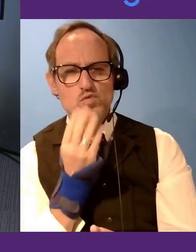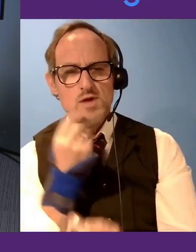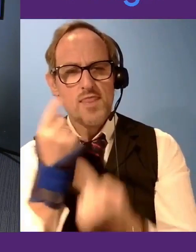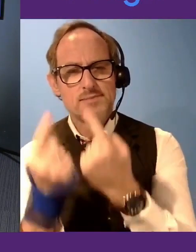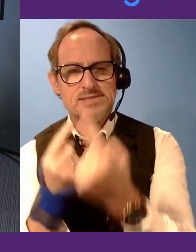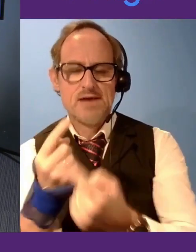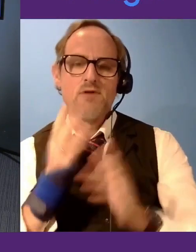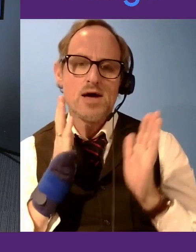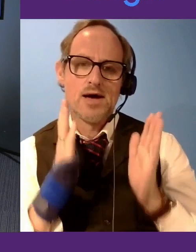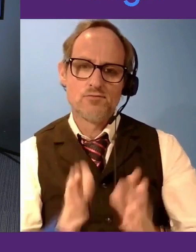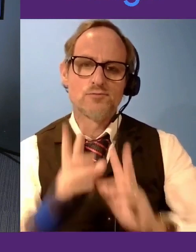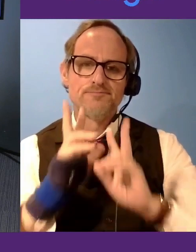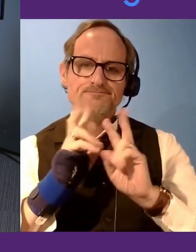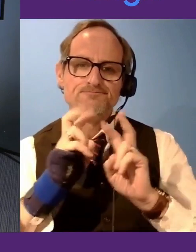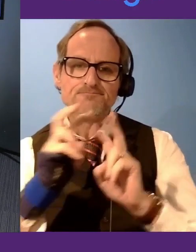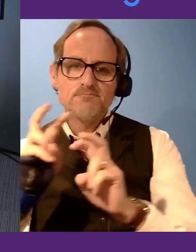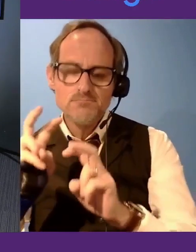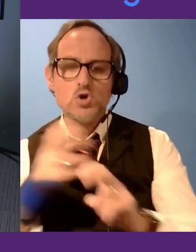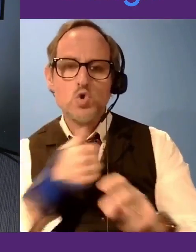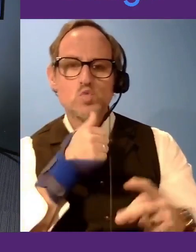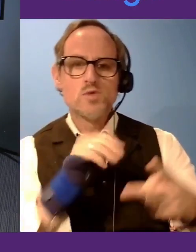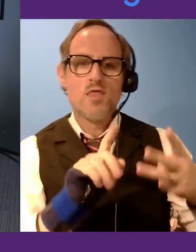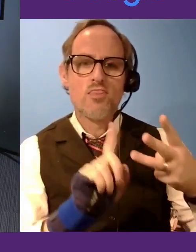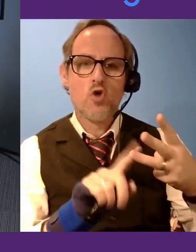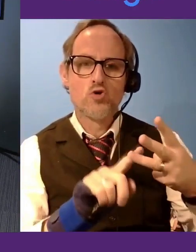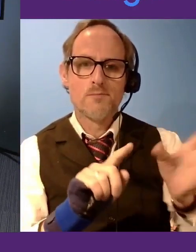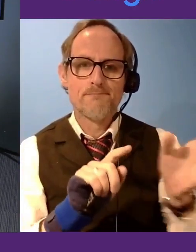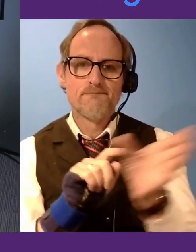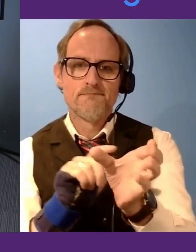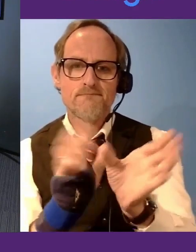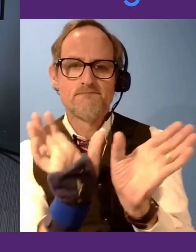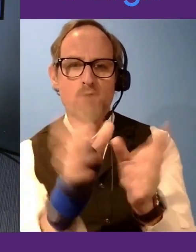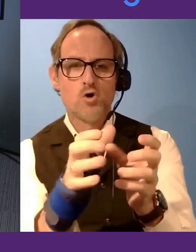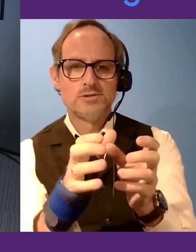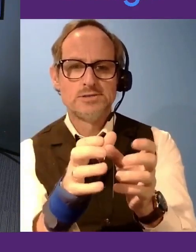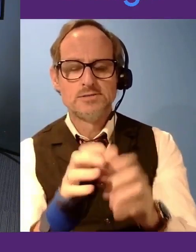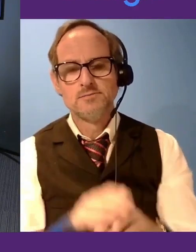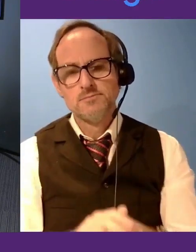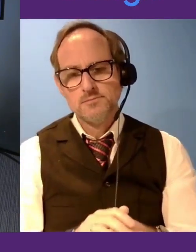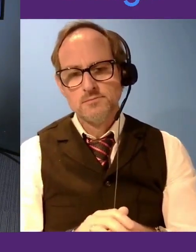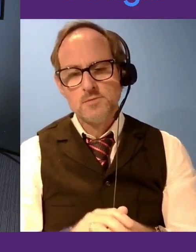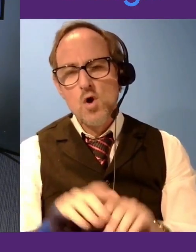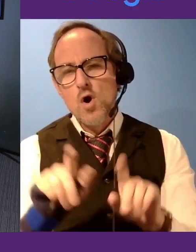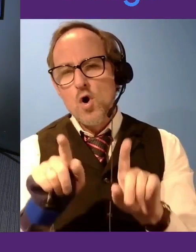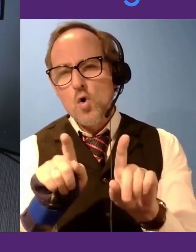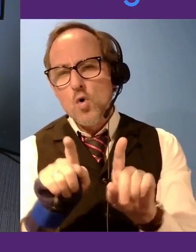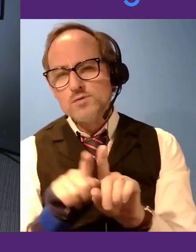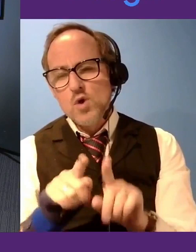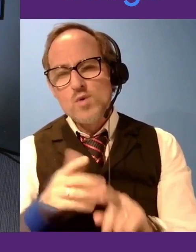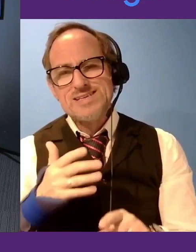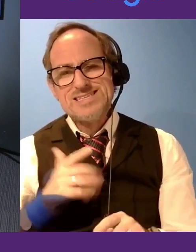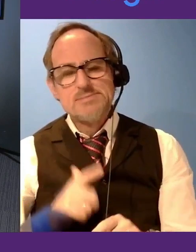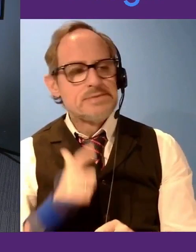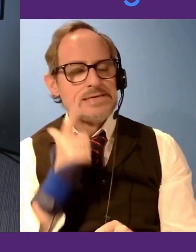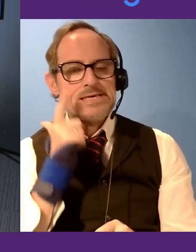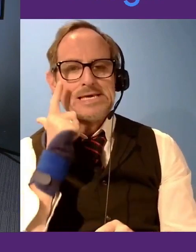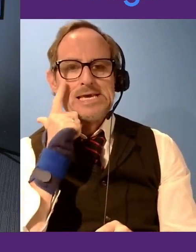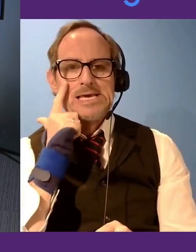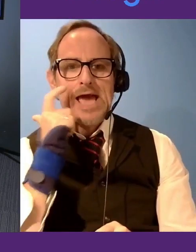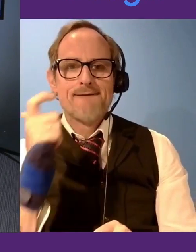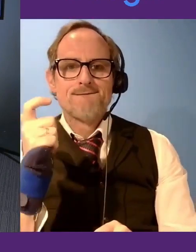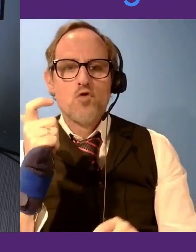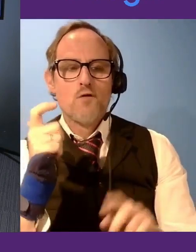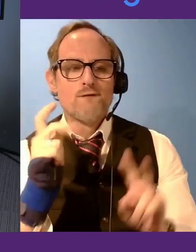say that you can just be very, very cautious that you don't go too far with personalization, because I think, back maybe 10, 15 years